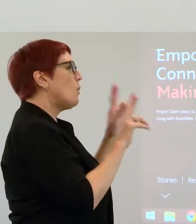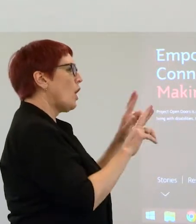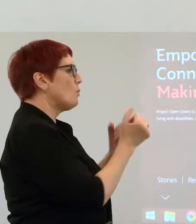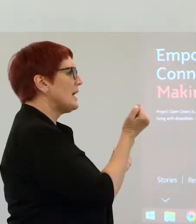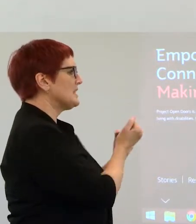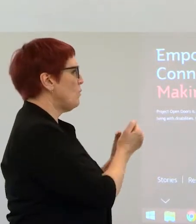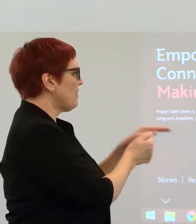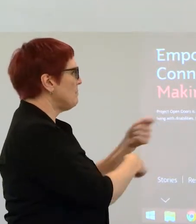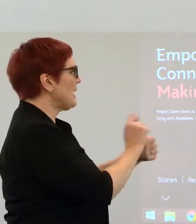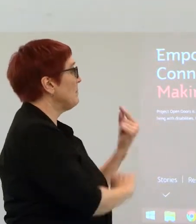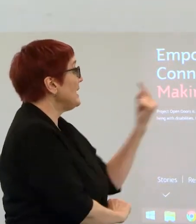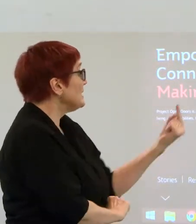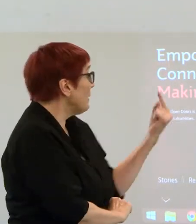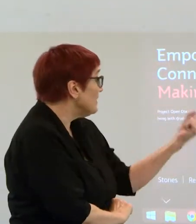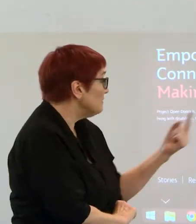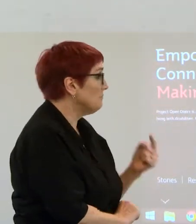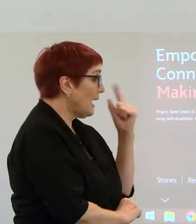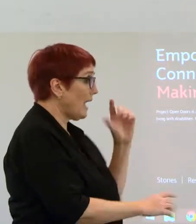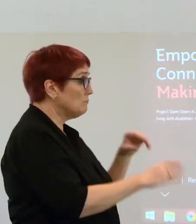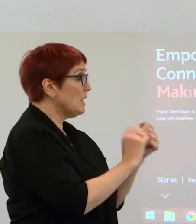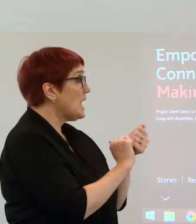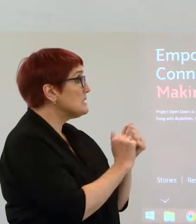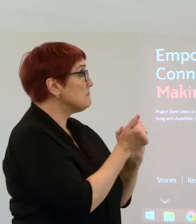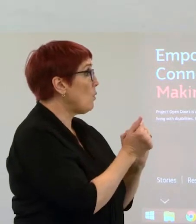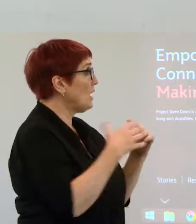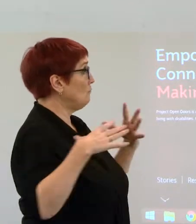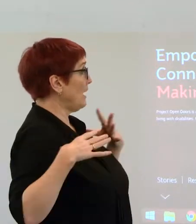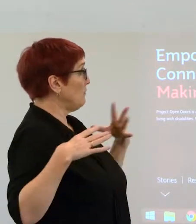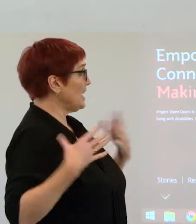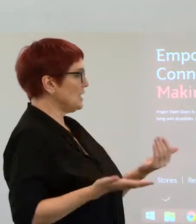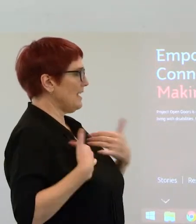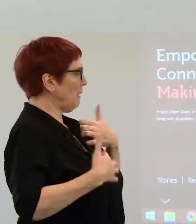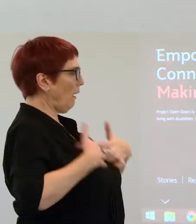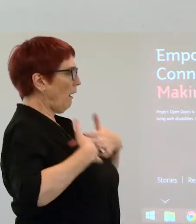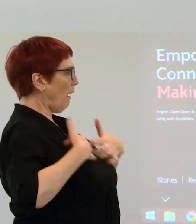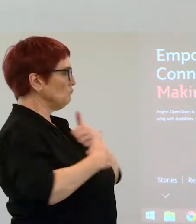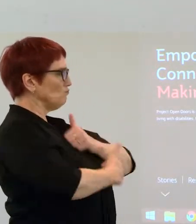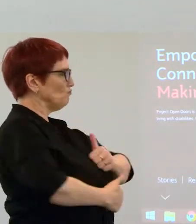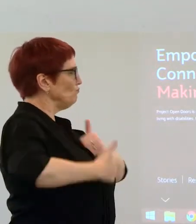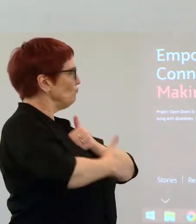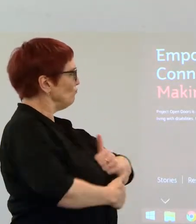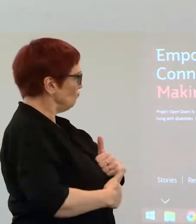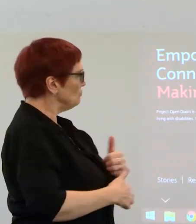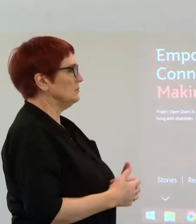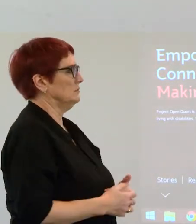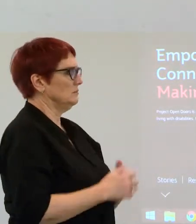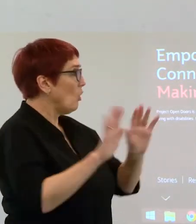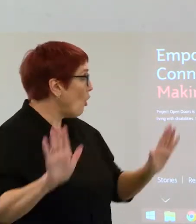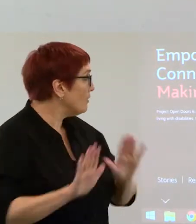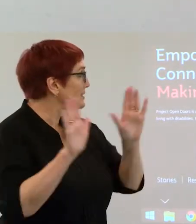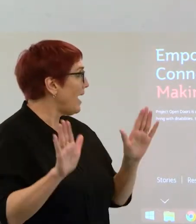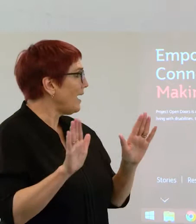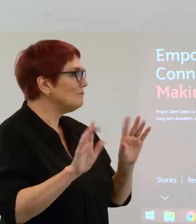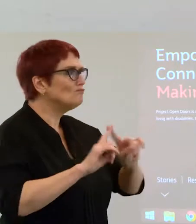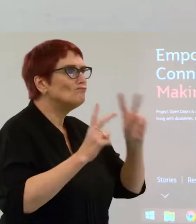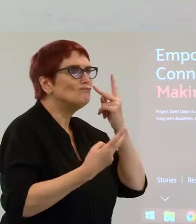independence, sport and recreation activities that stimulate and ensure enjoyment for people, holidays to